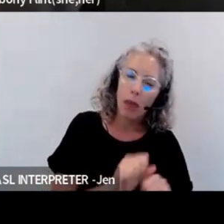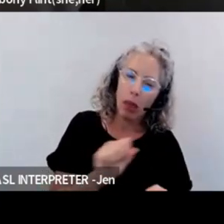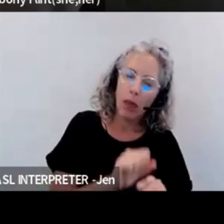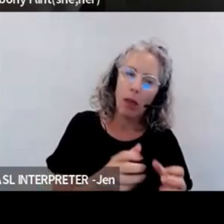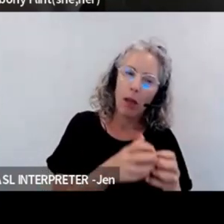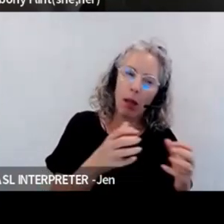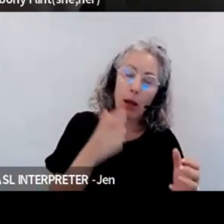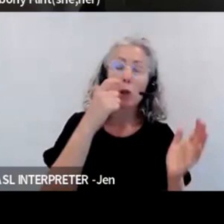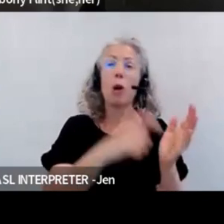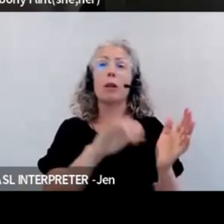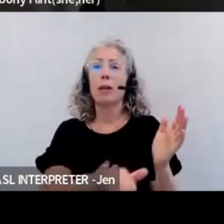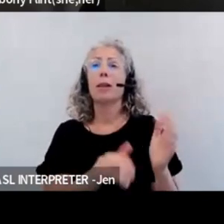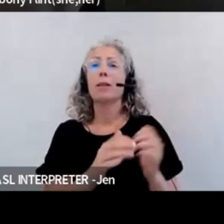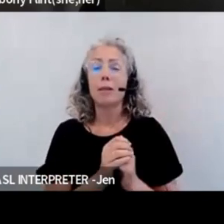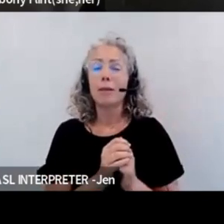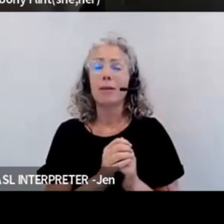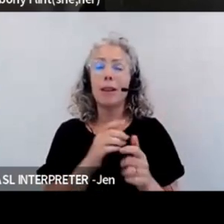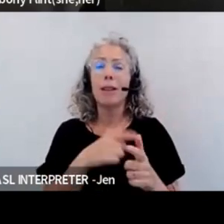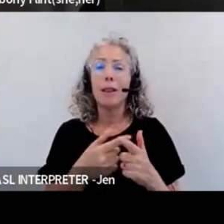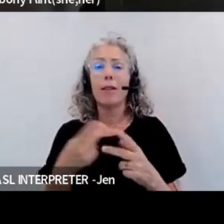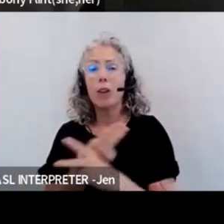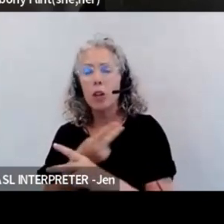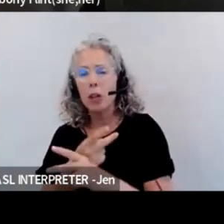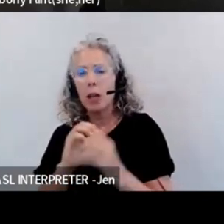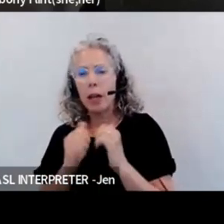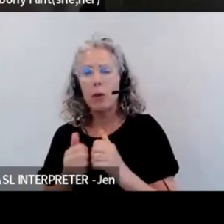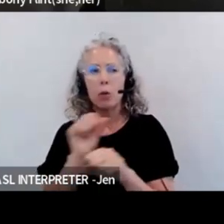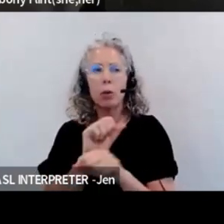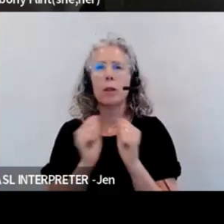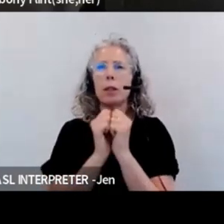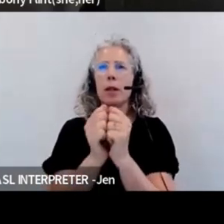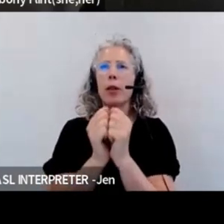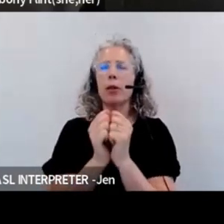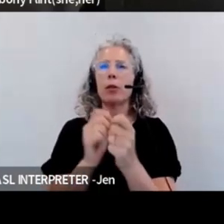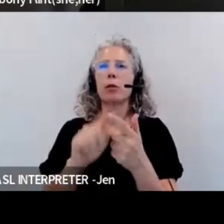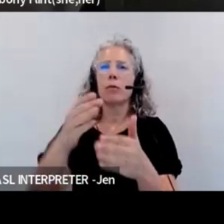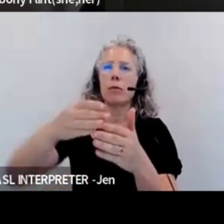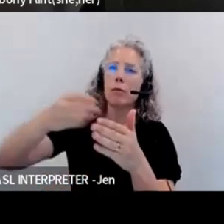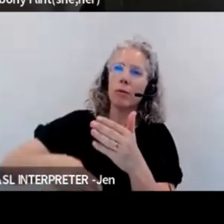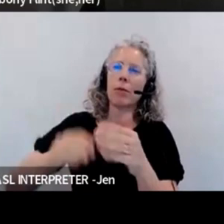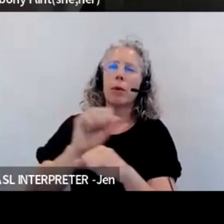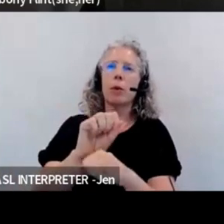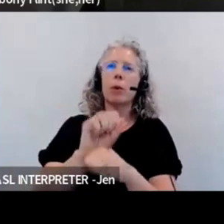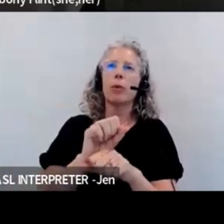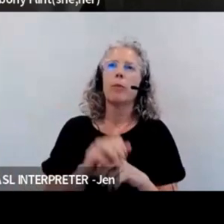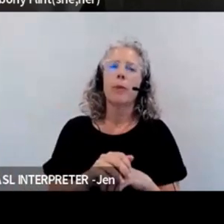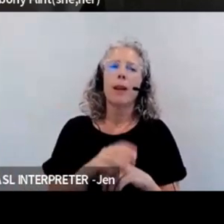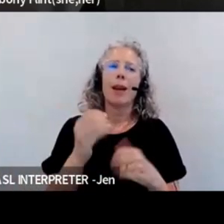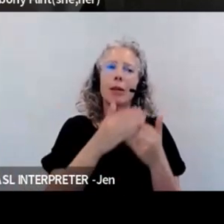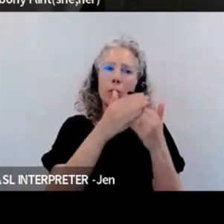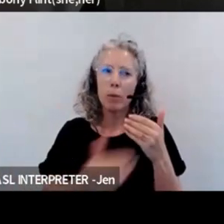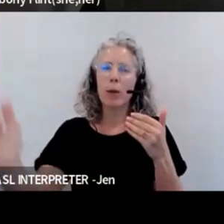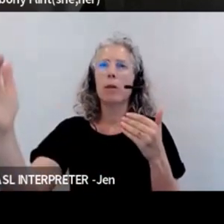And acknowledging that, and then figuring out a way to work together to get it done, to move beyond that.